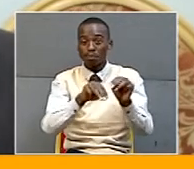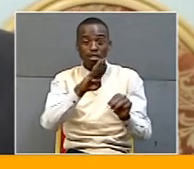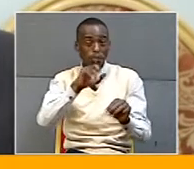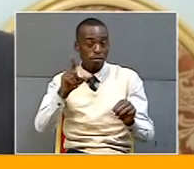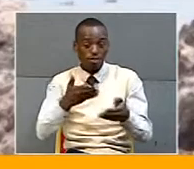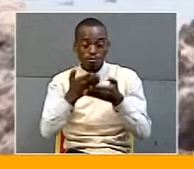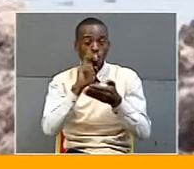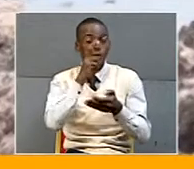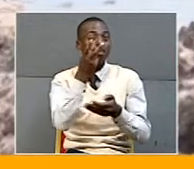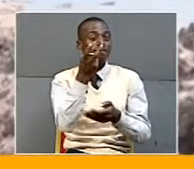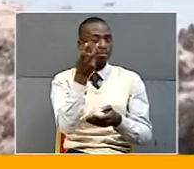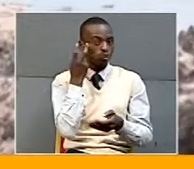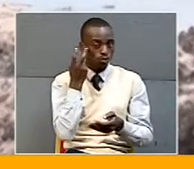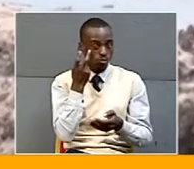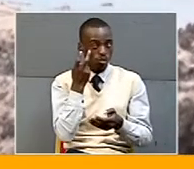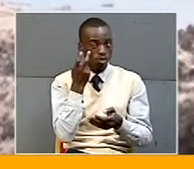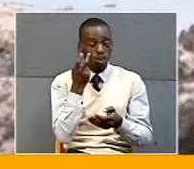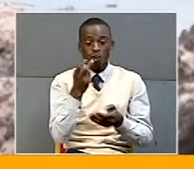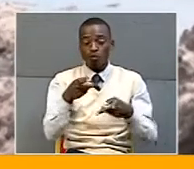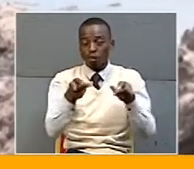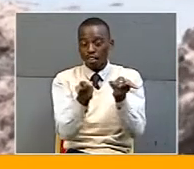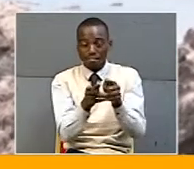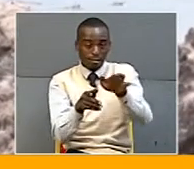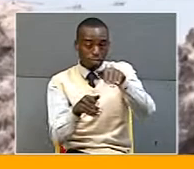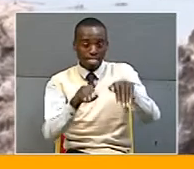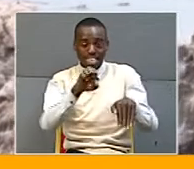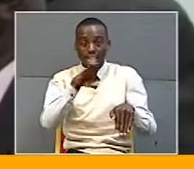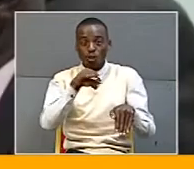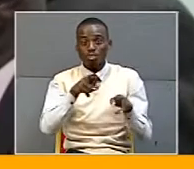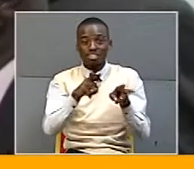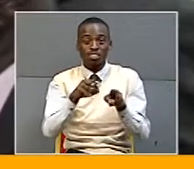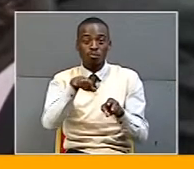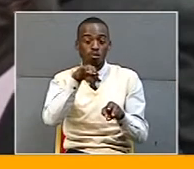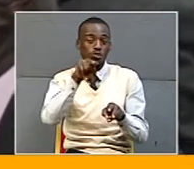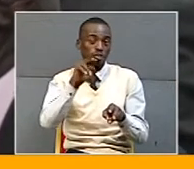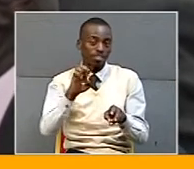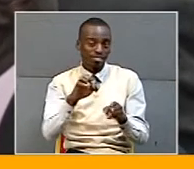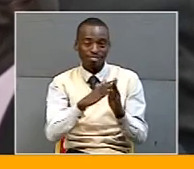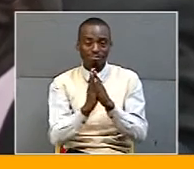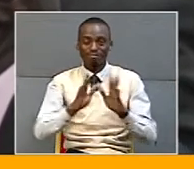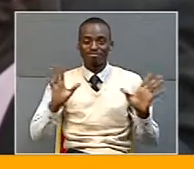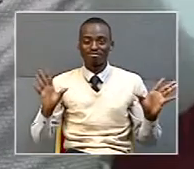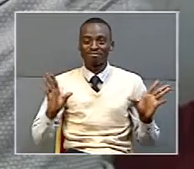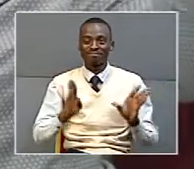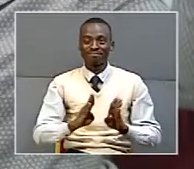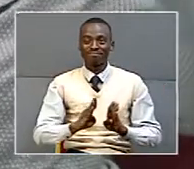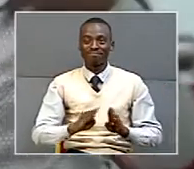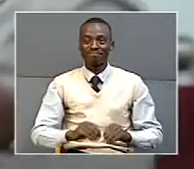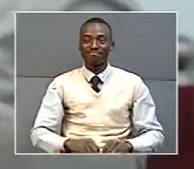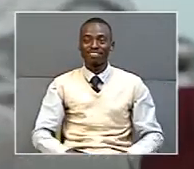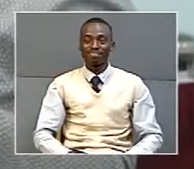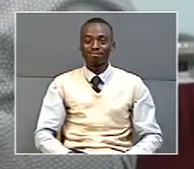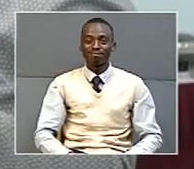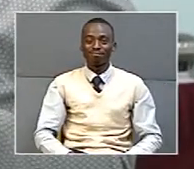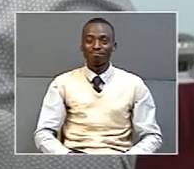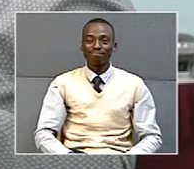put up for revision to cater for fragile ecosystem zones. Susan Naonga reporting. Be replicated in the